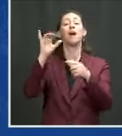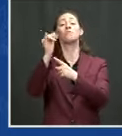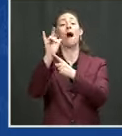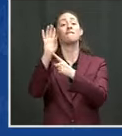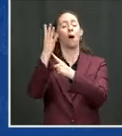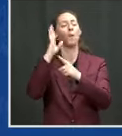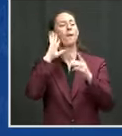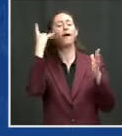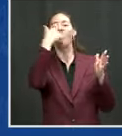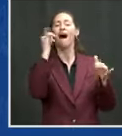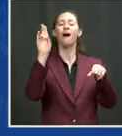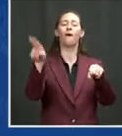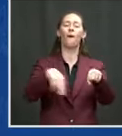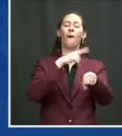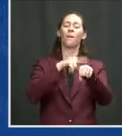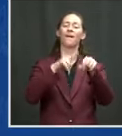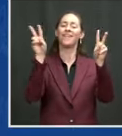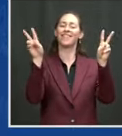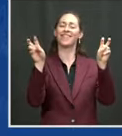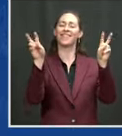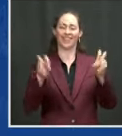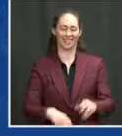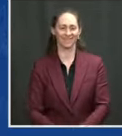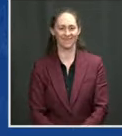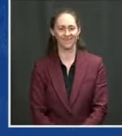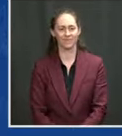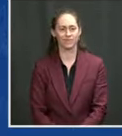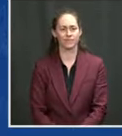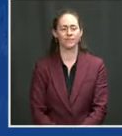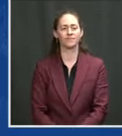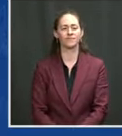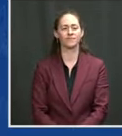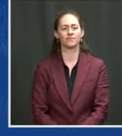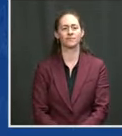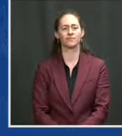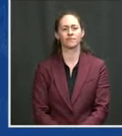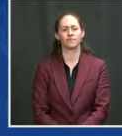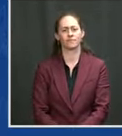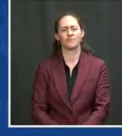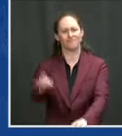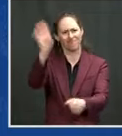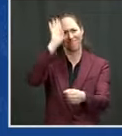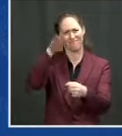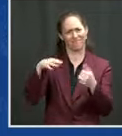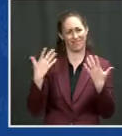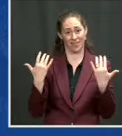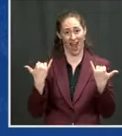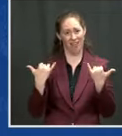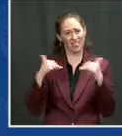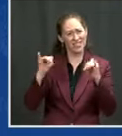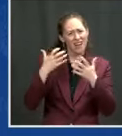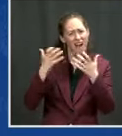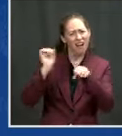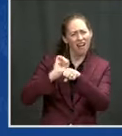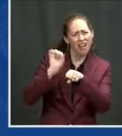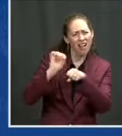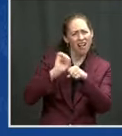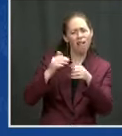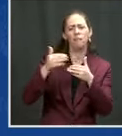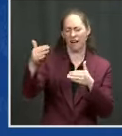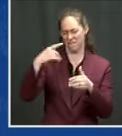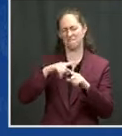thought if we did what we had to do, we could meet. And there's a lot of work to do, though, to get there. But I believe we can get there. And part of the reason